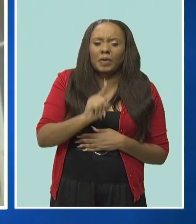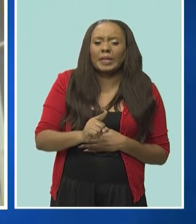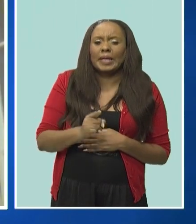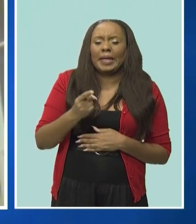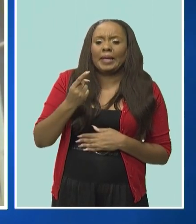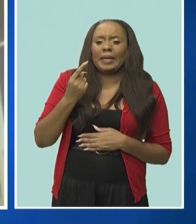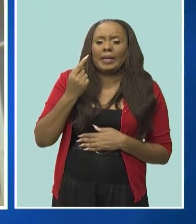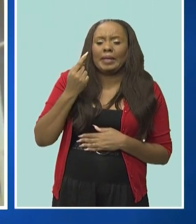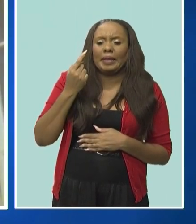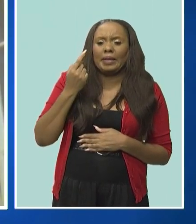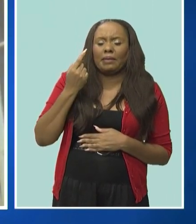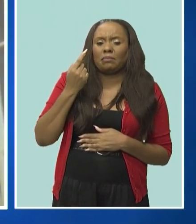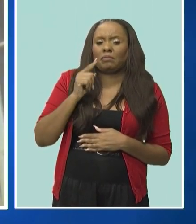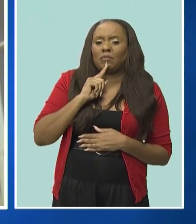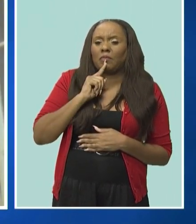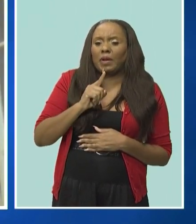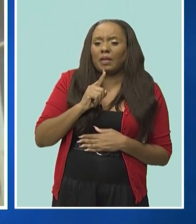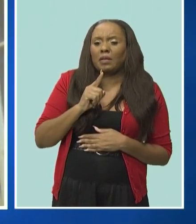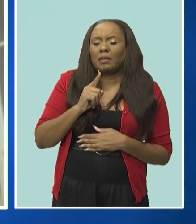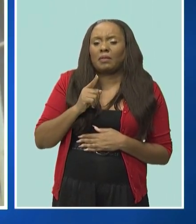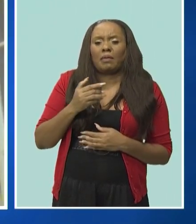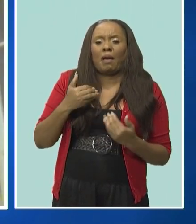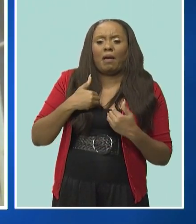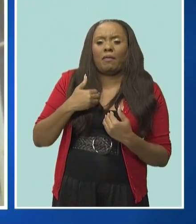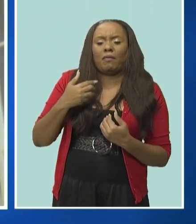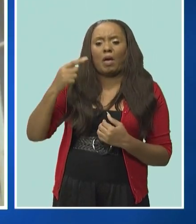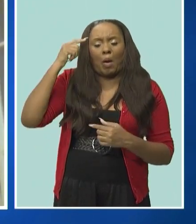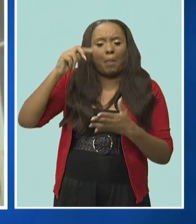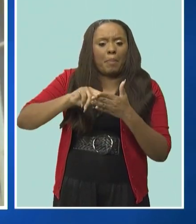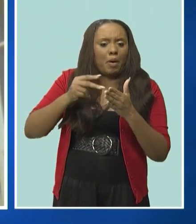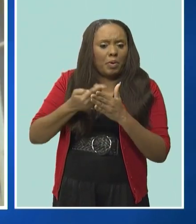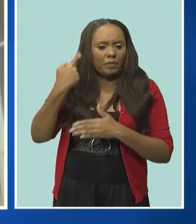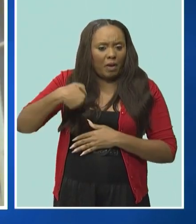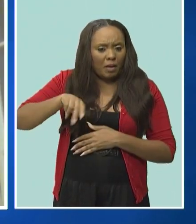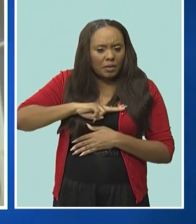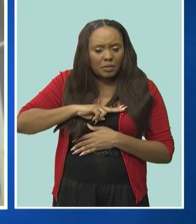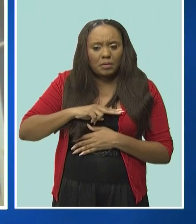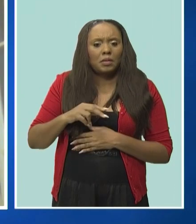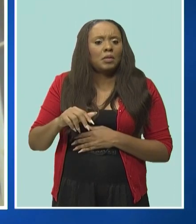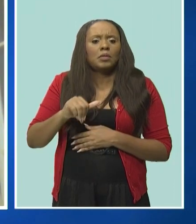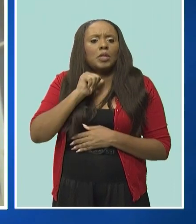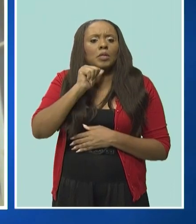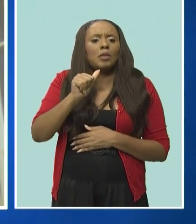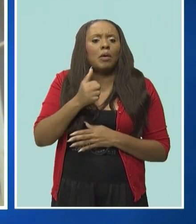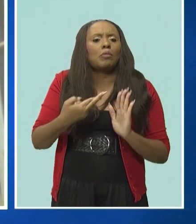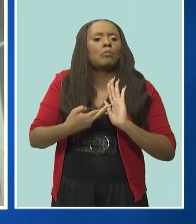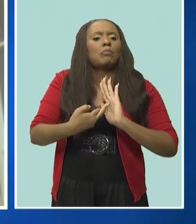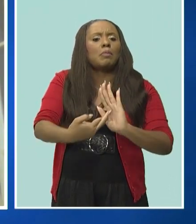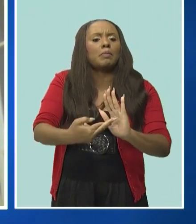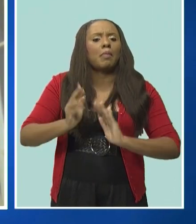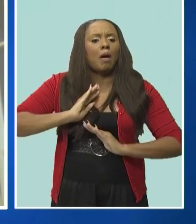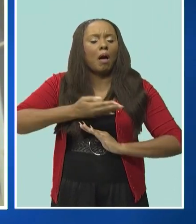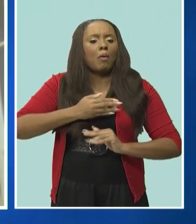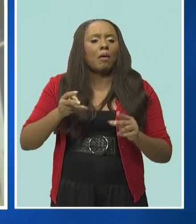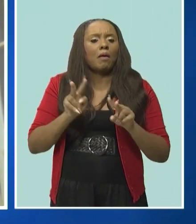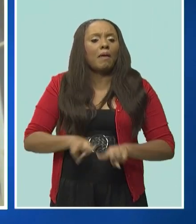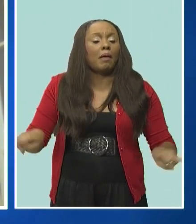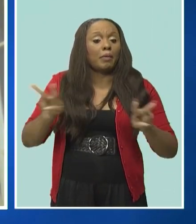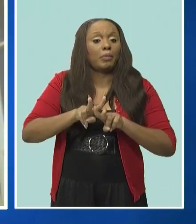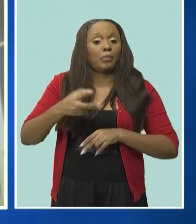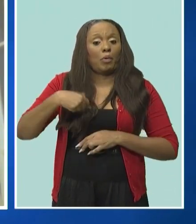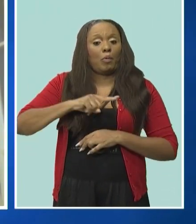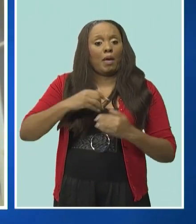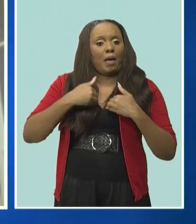consideration for our own value system within the region. Okay. We are people that have our own